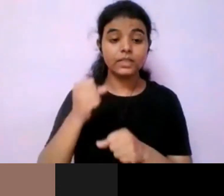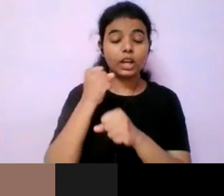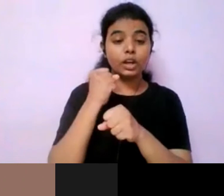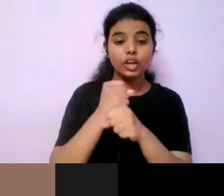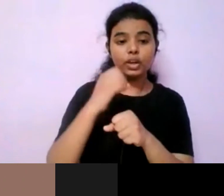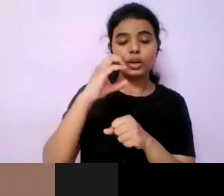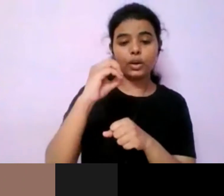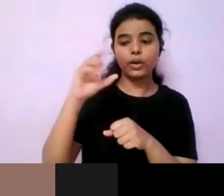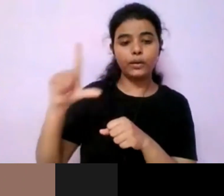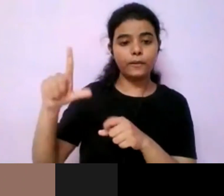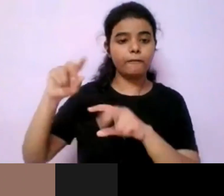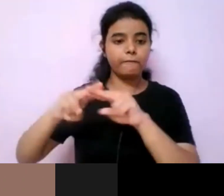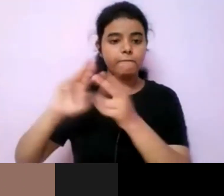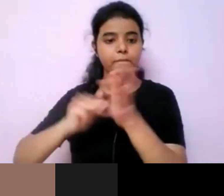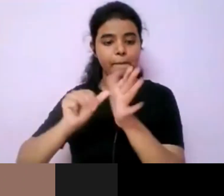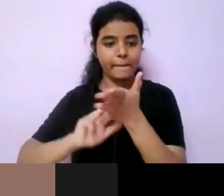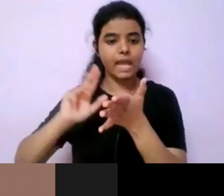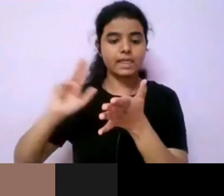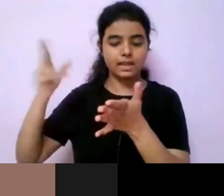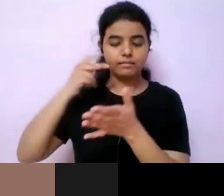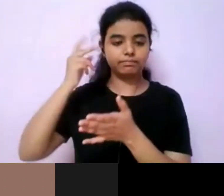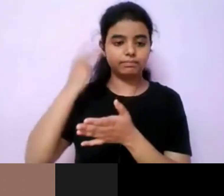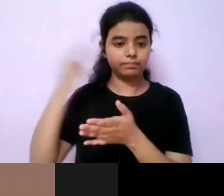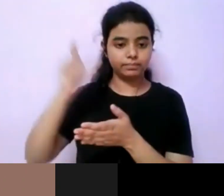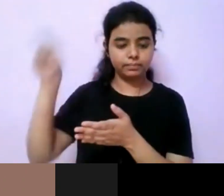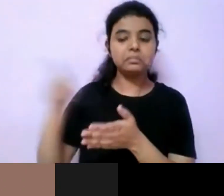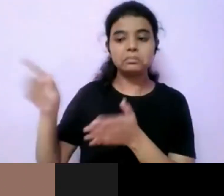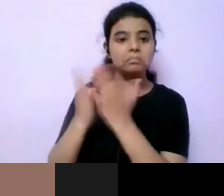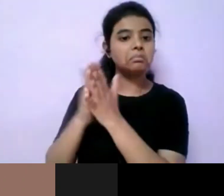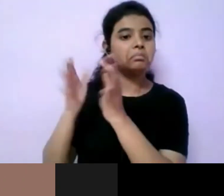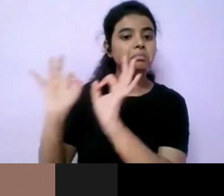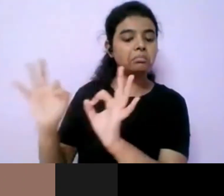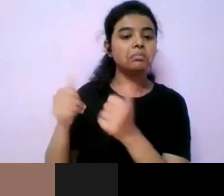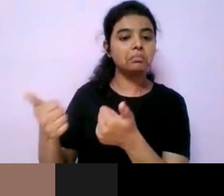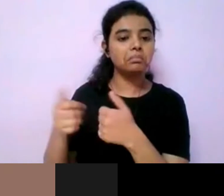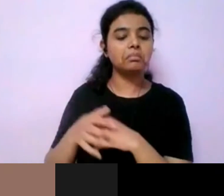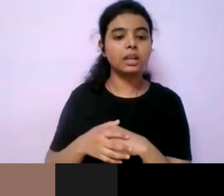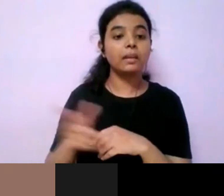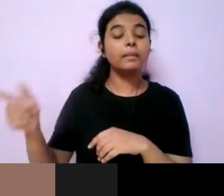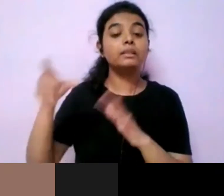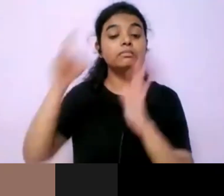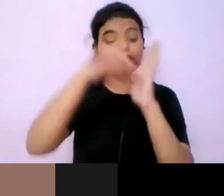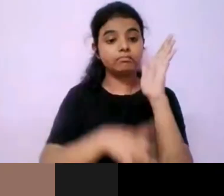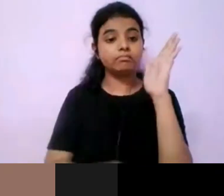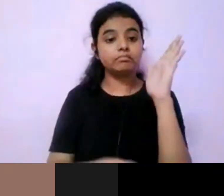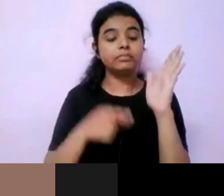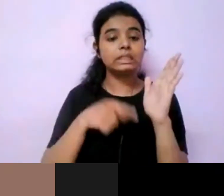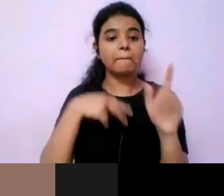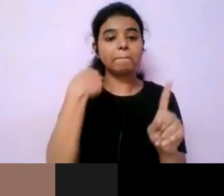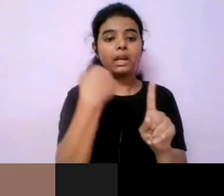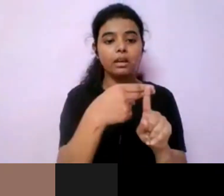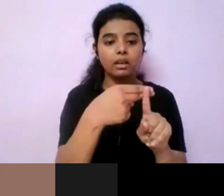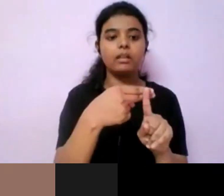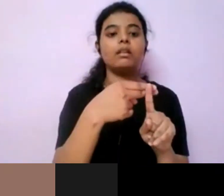of Stigma, which I think is a fantastic book, and is that he says, of course, the problem for the stigmatized is not that they're